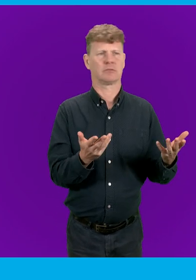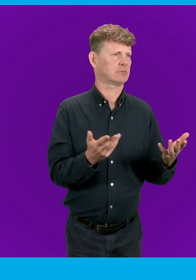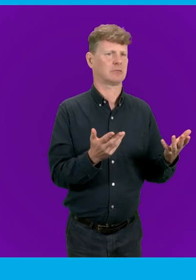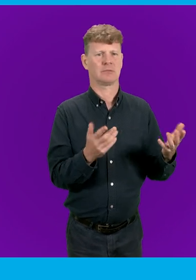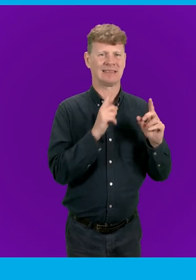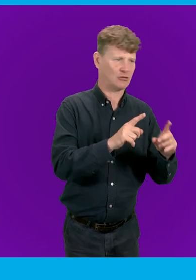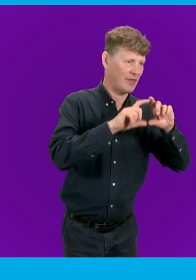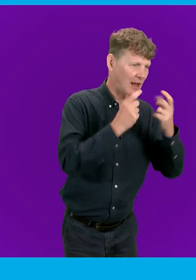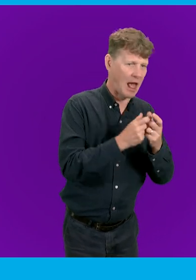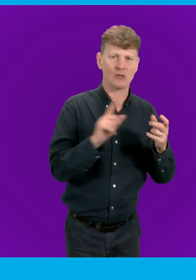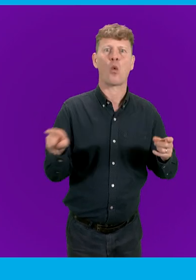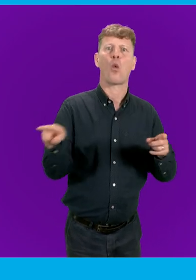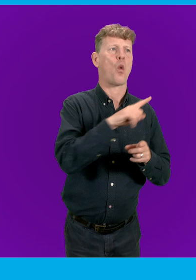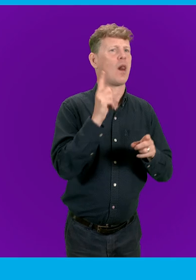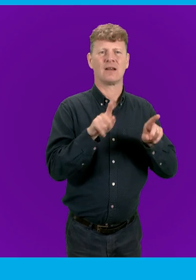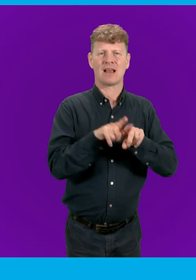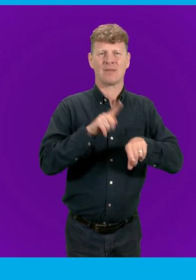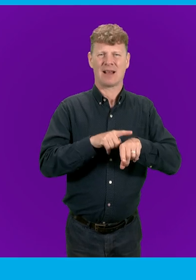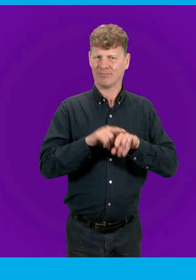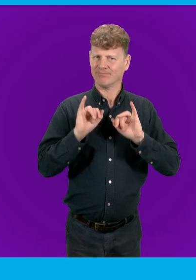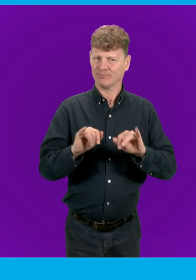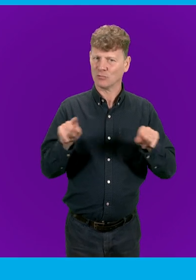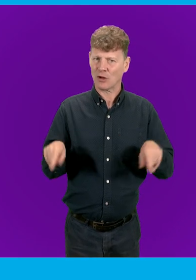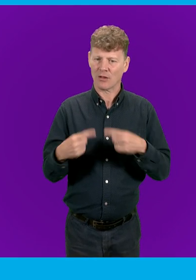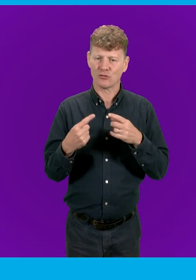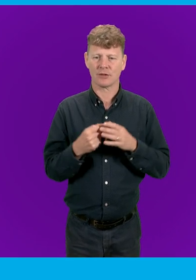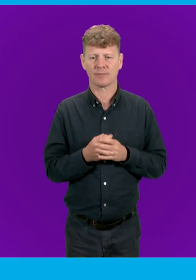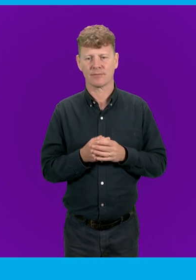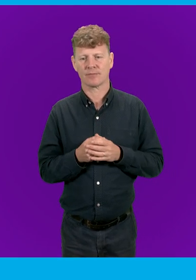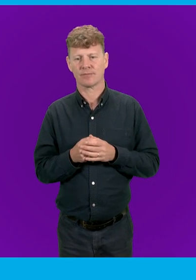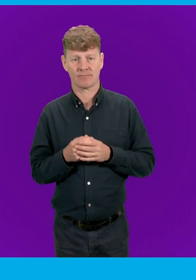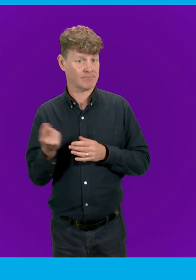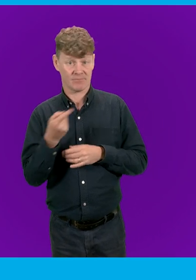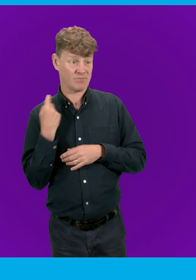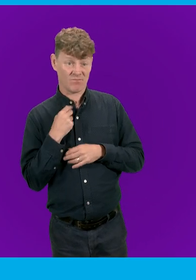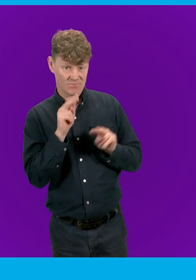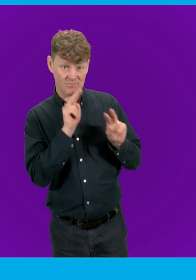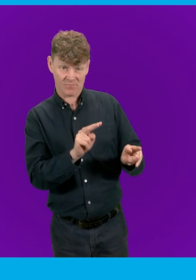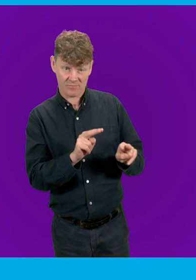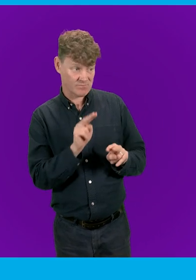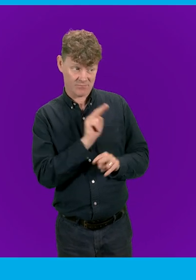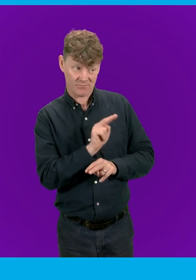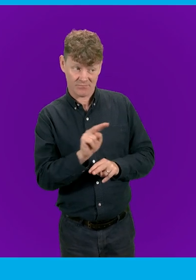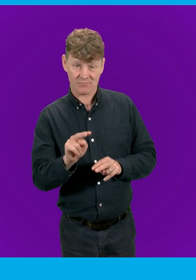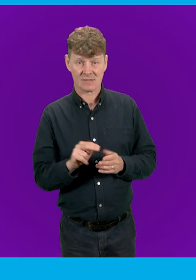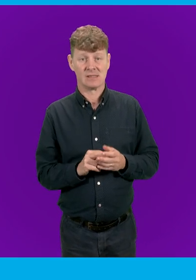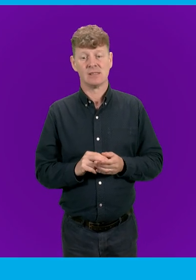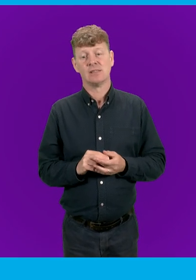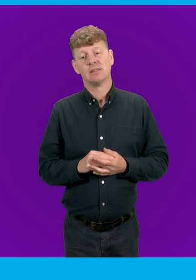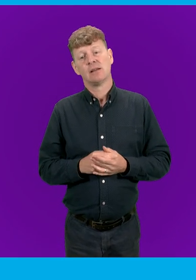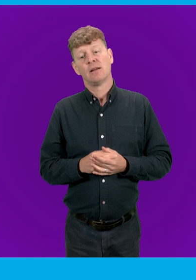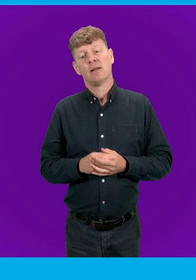So it is really challenging, and like I think we see that. So like almost like if we can